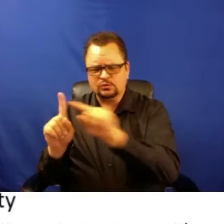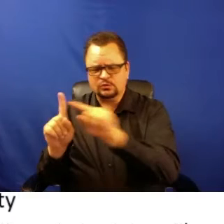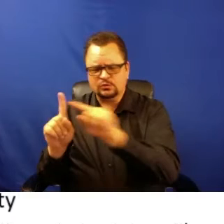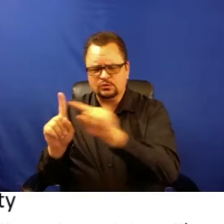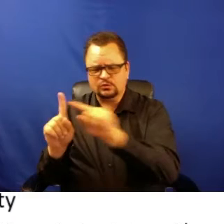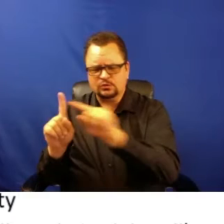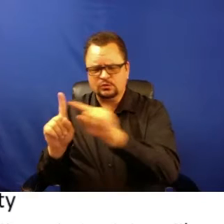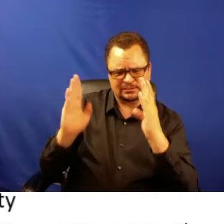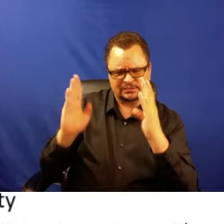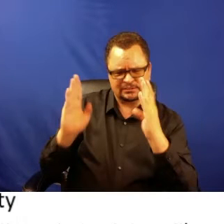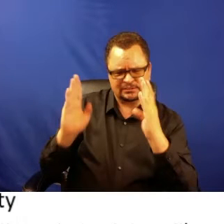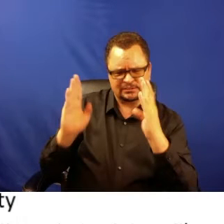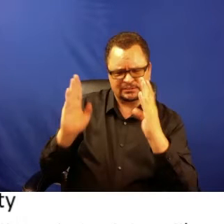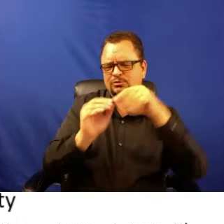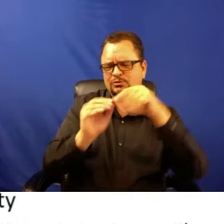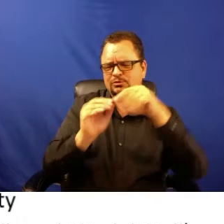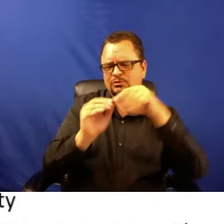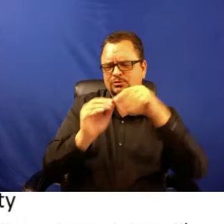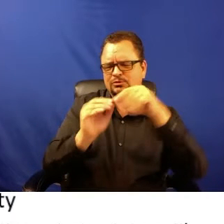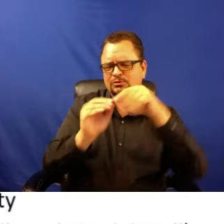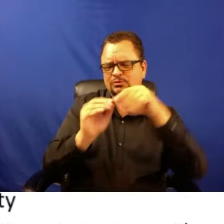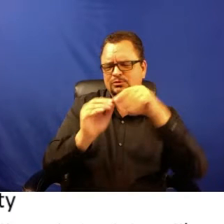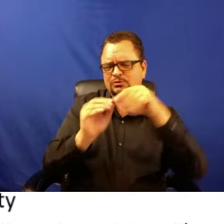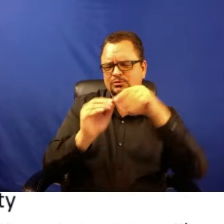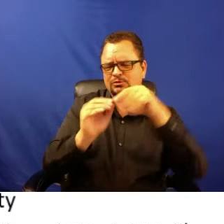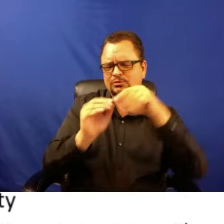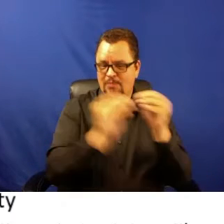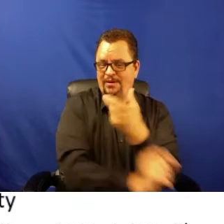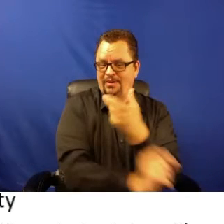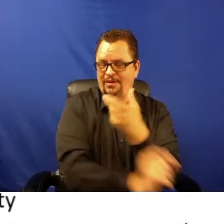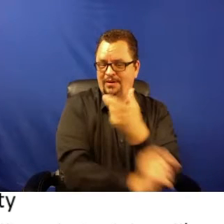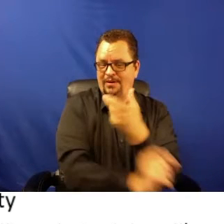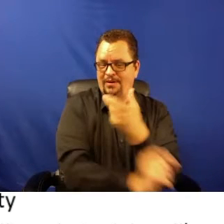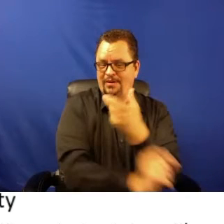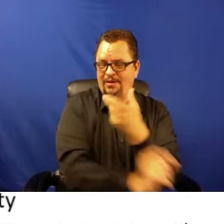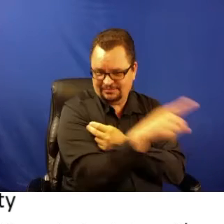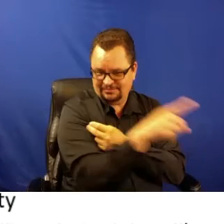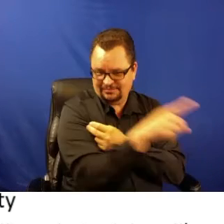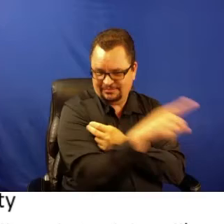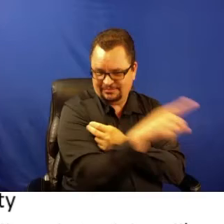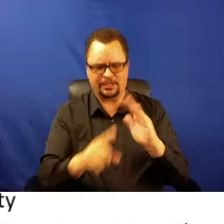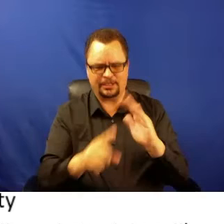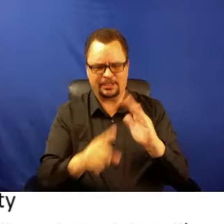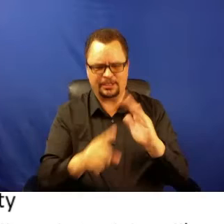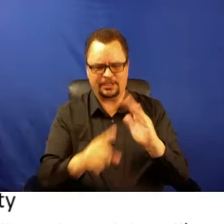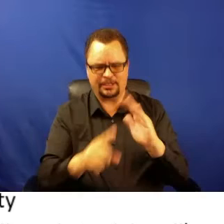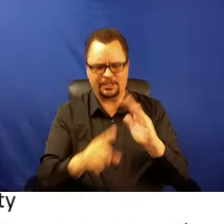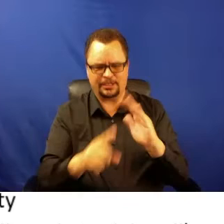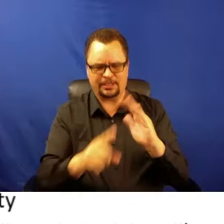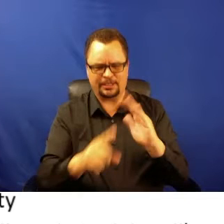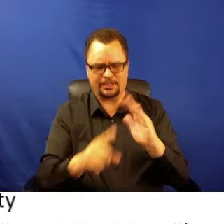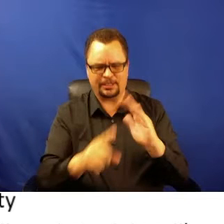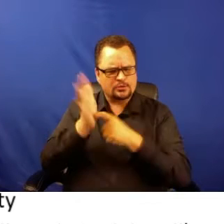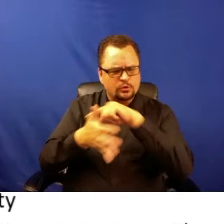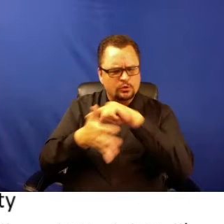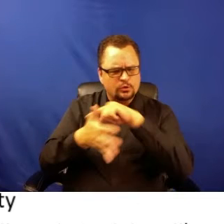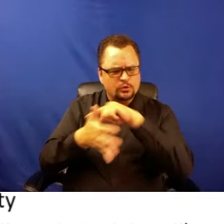to meet that demand as it relates to some of the mandates that I'm going